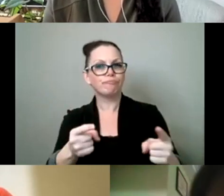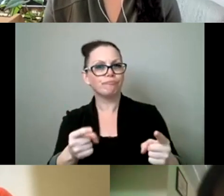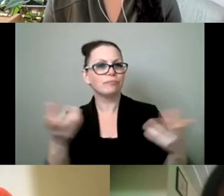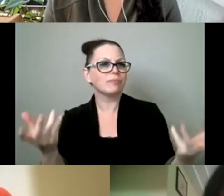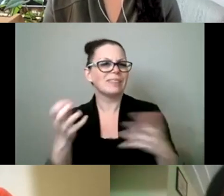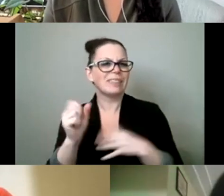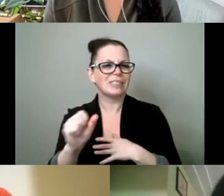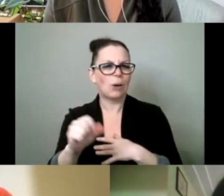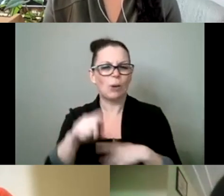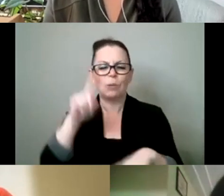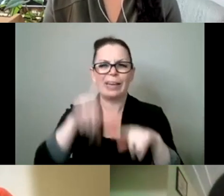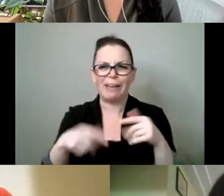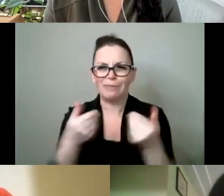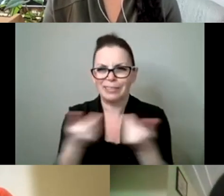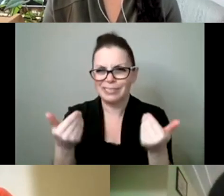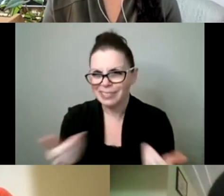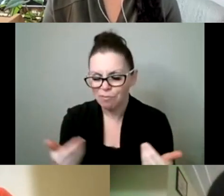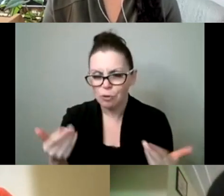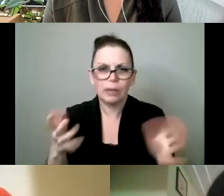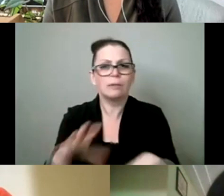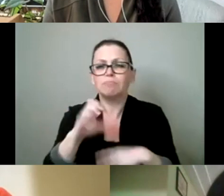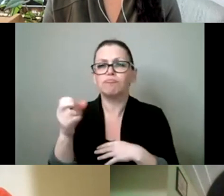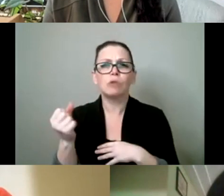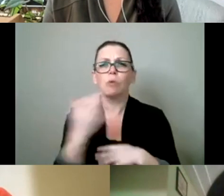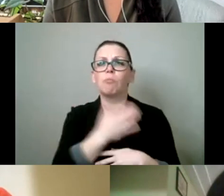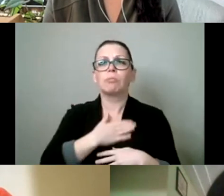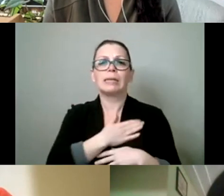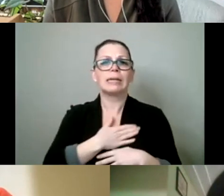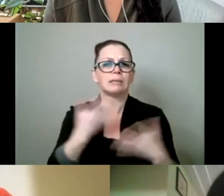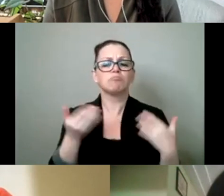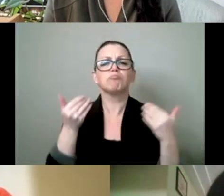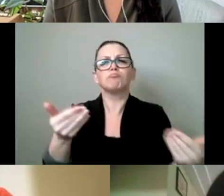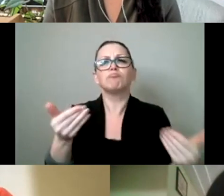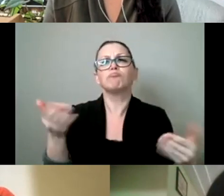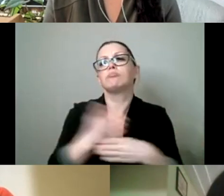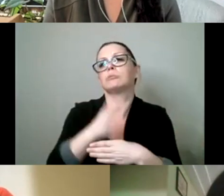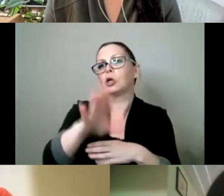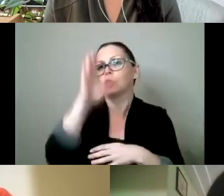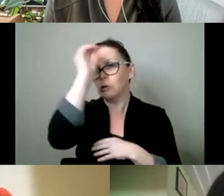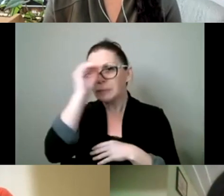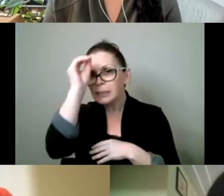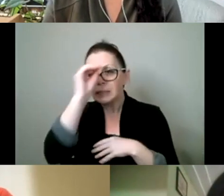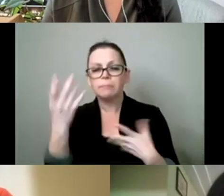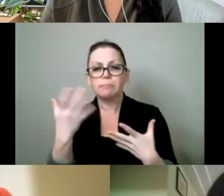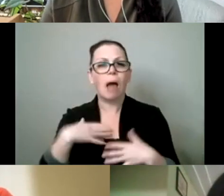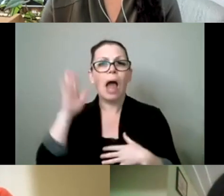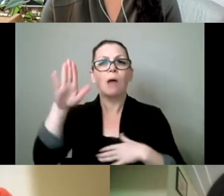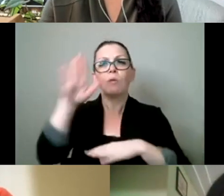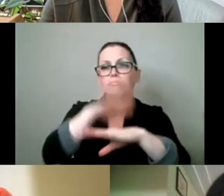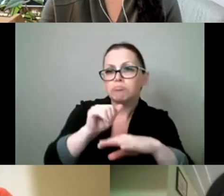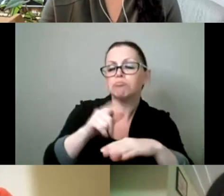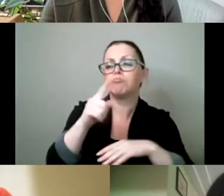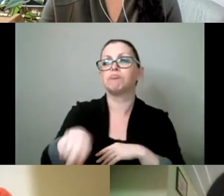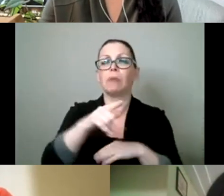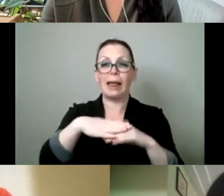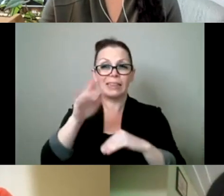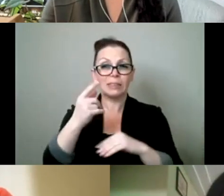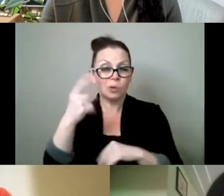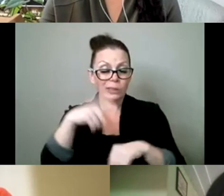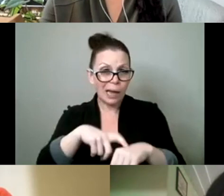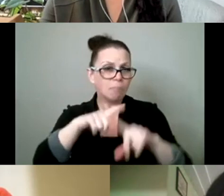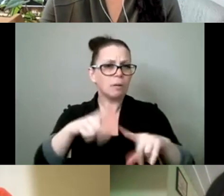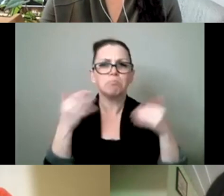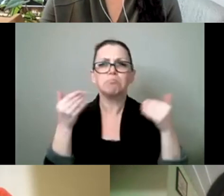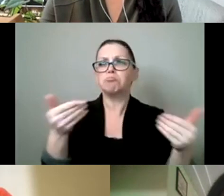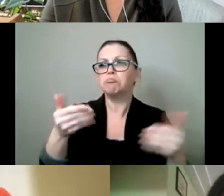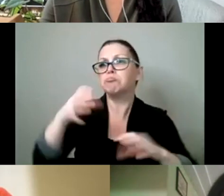be neatly divided. So do chime in as you like. I will call on everyone at least once, but feel free to talk.